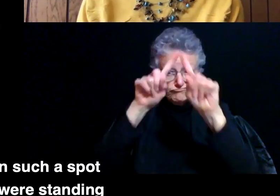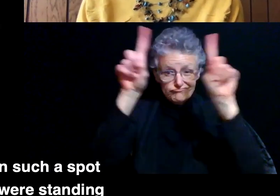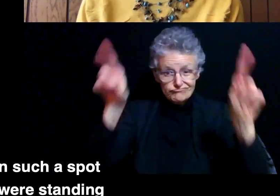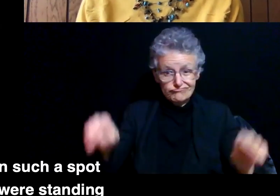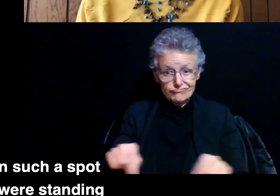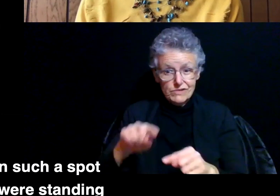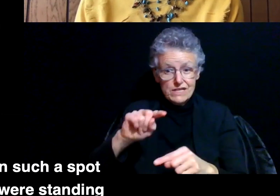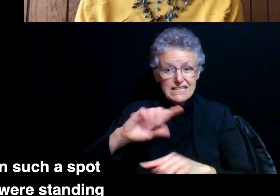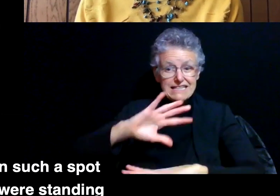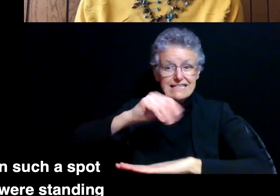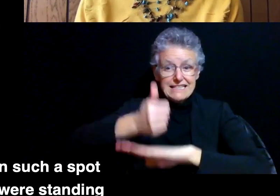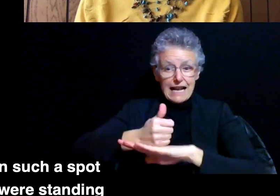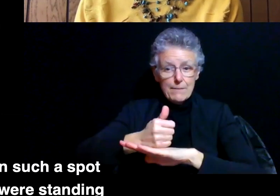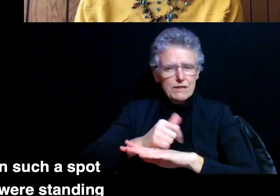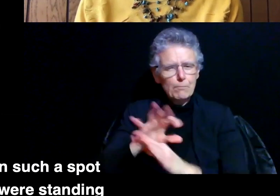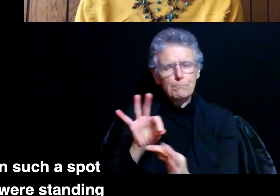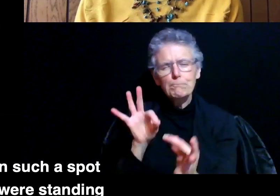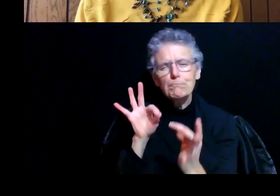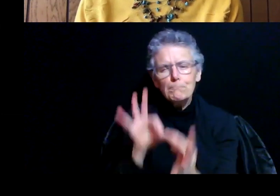spot